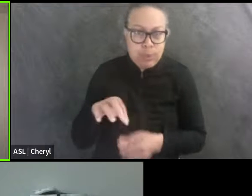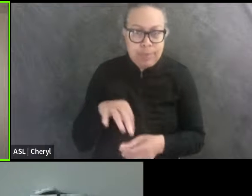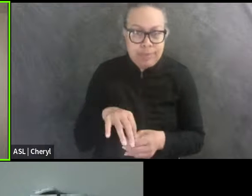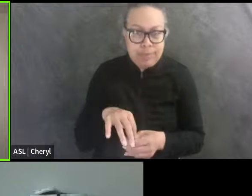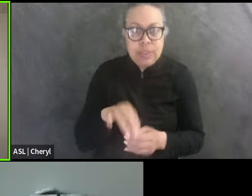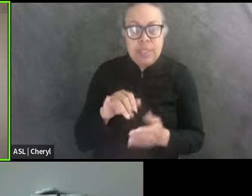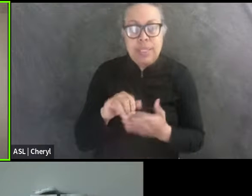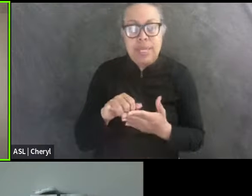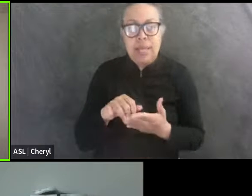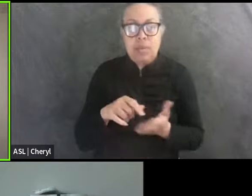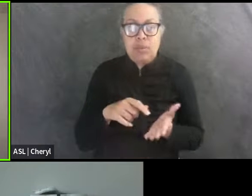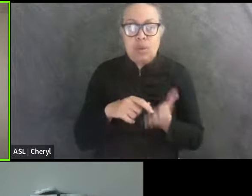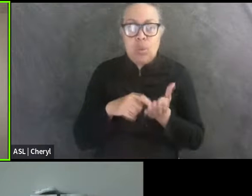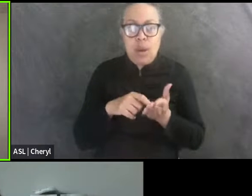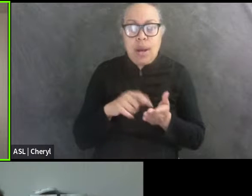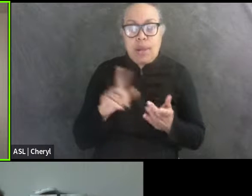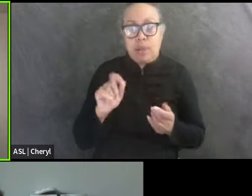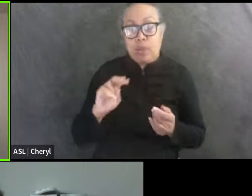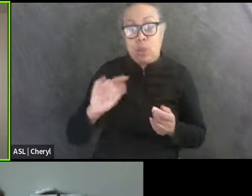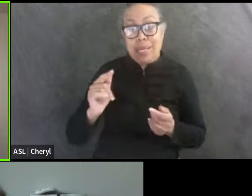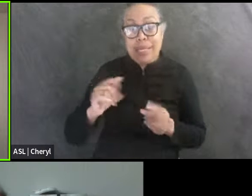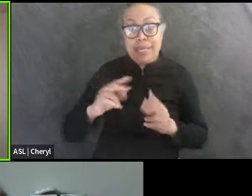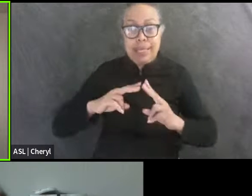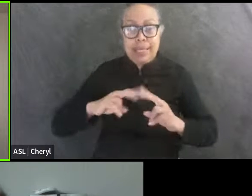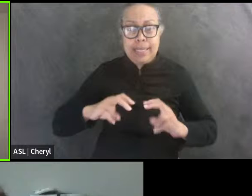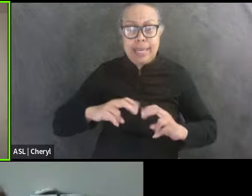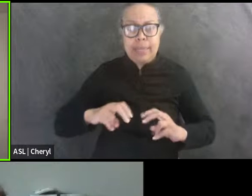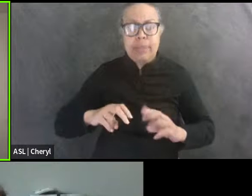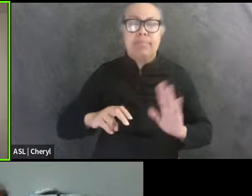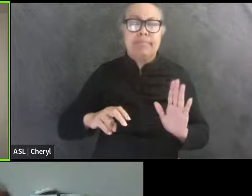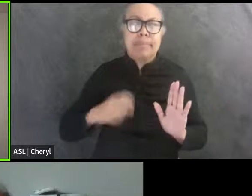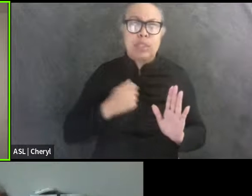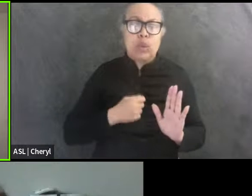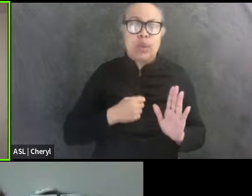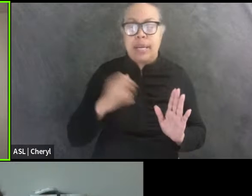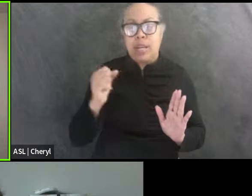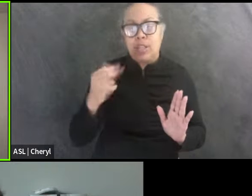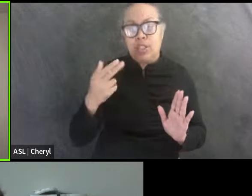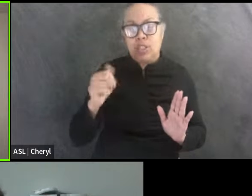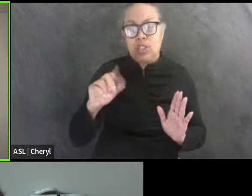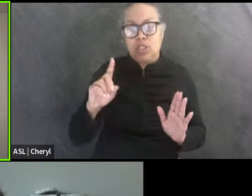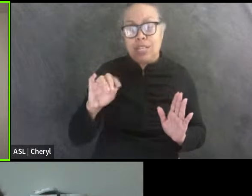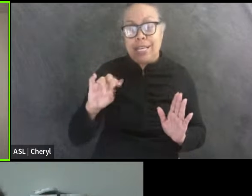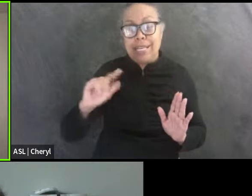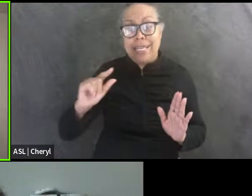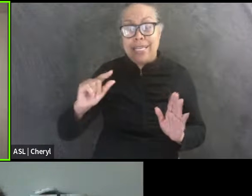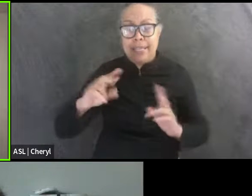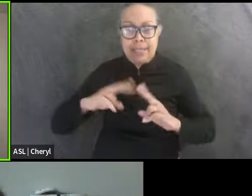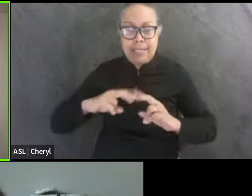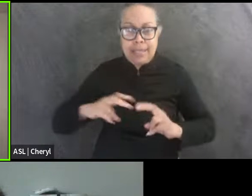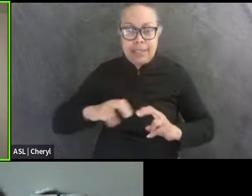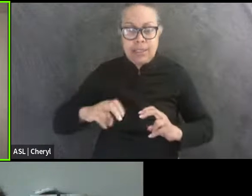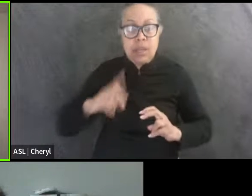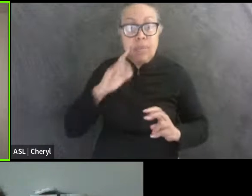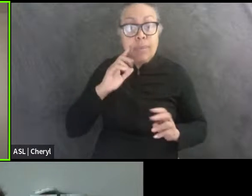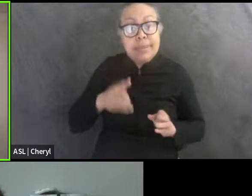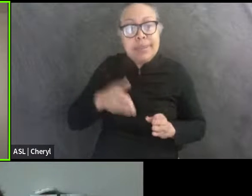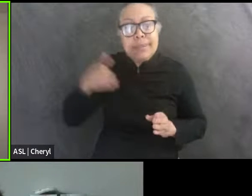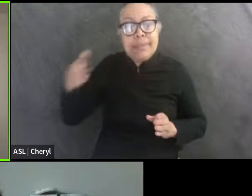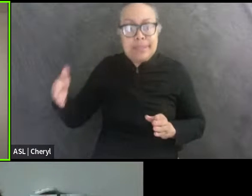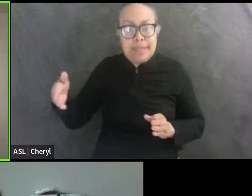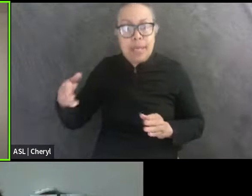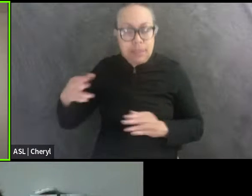a zoning analysis, a shading analysis done because the adjoined property does have a solar system,